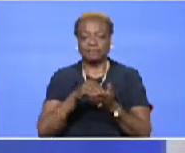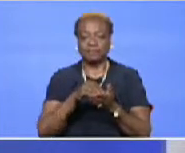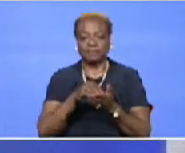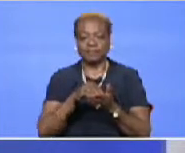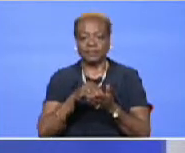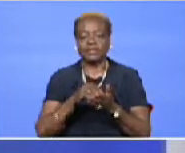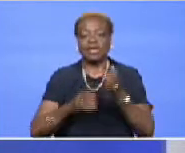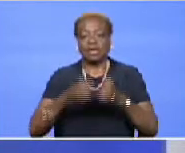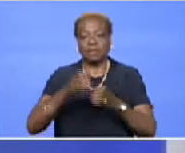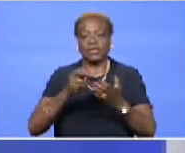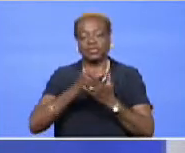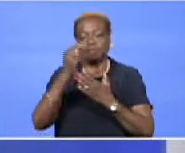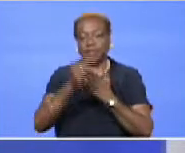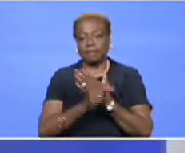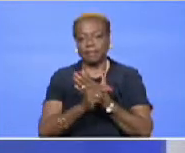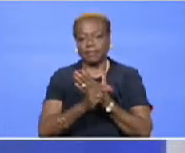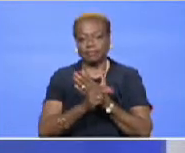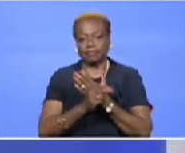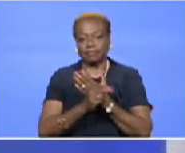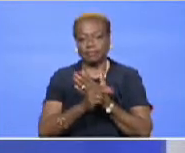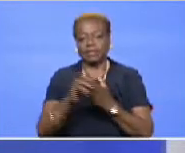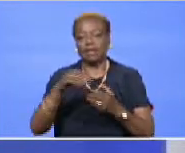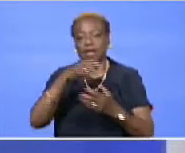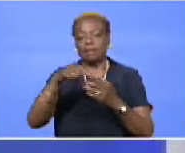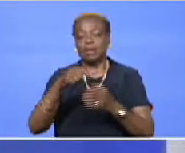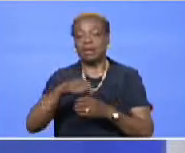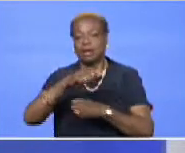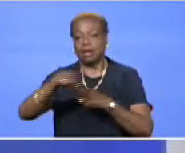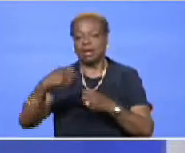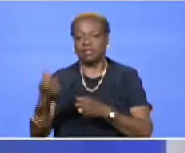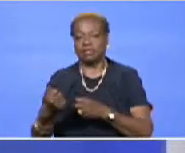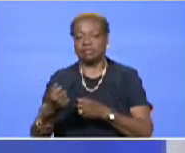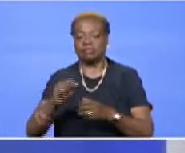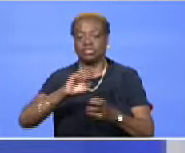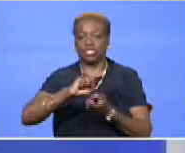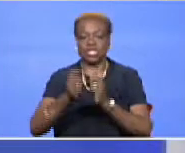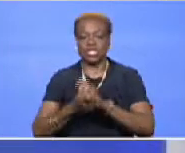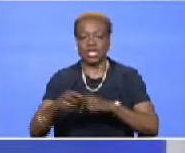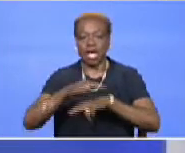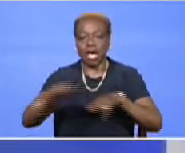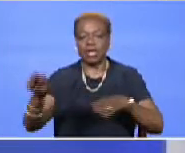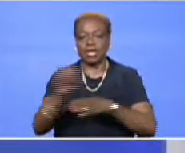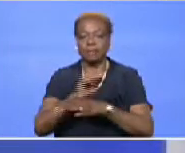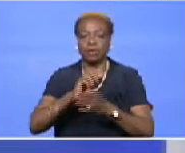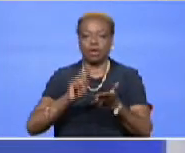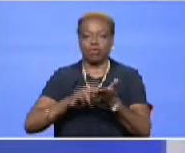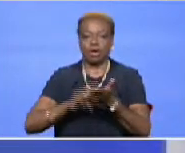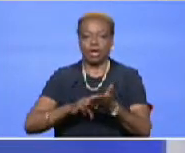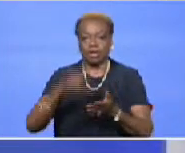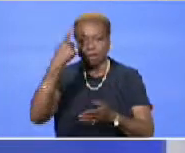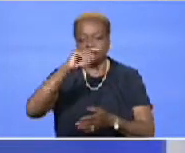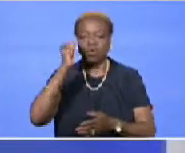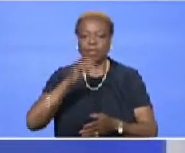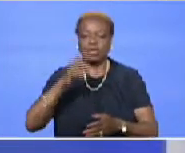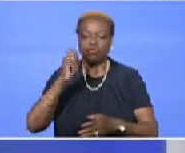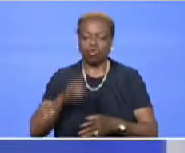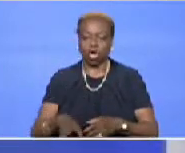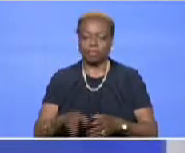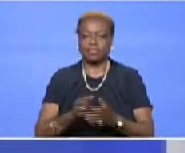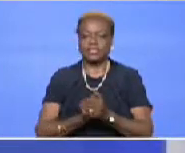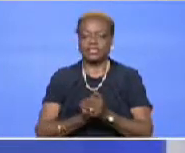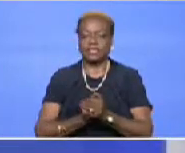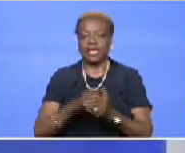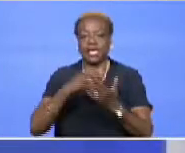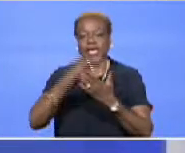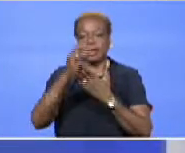34,475 compared to November as well, among other significant changes. She says the unemployed rate for women dropped to 9.9%